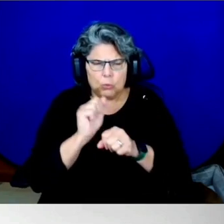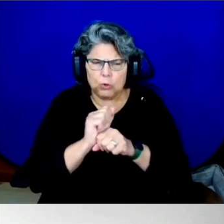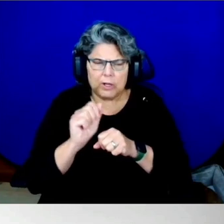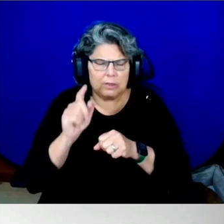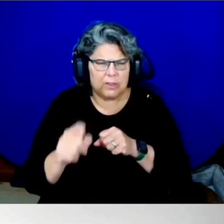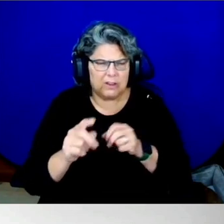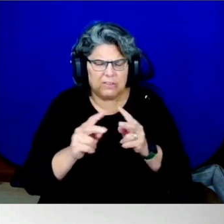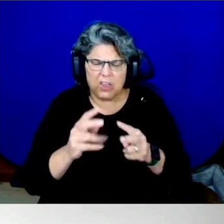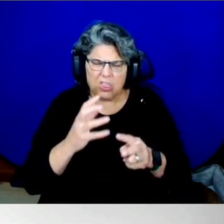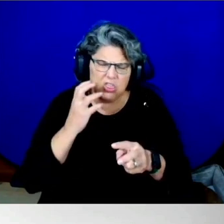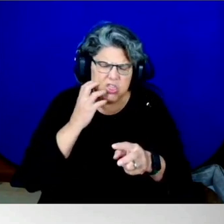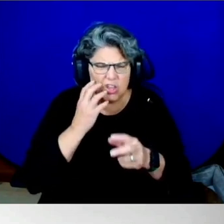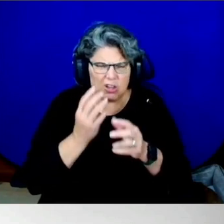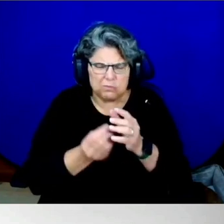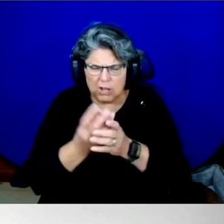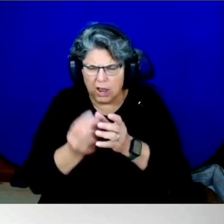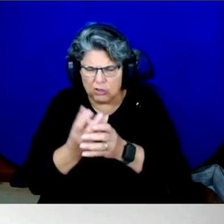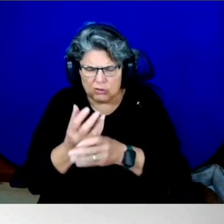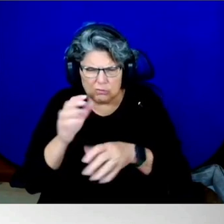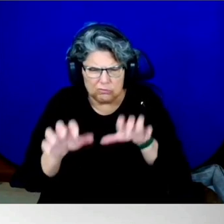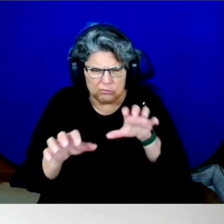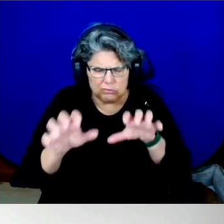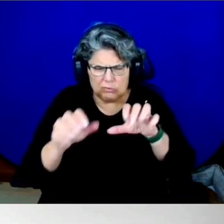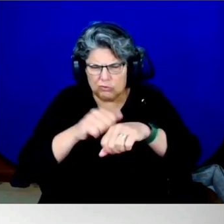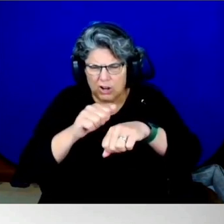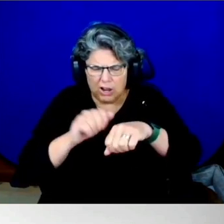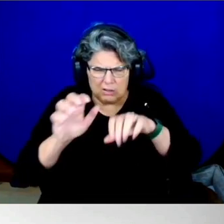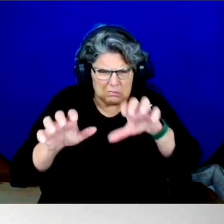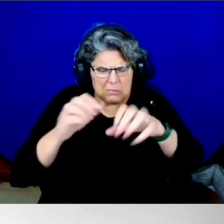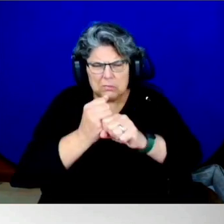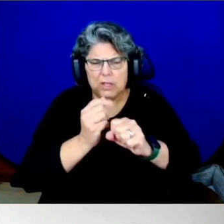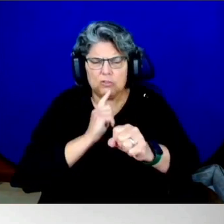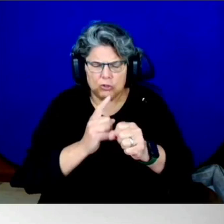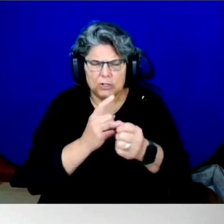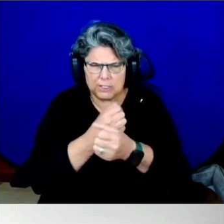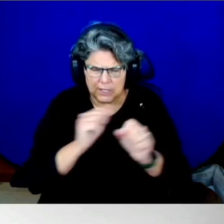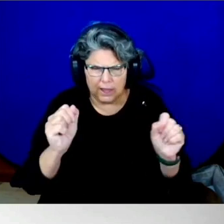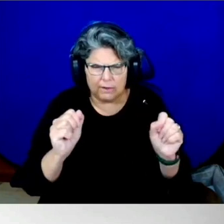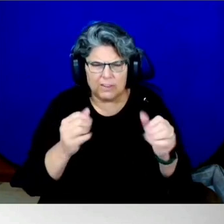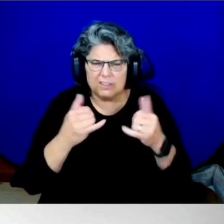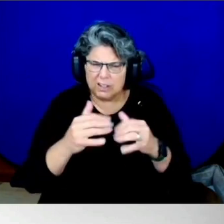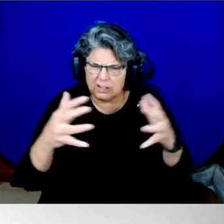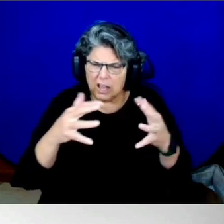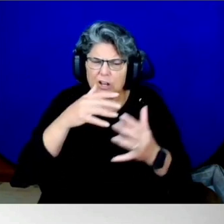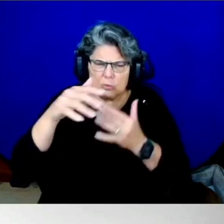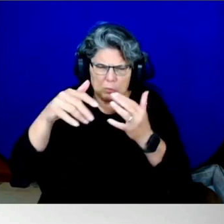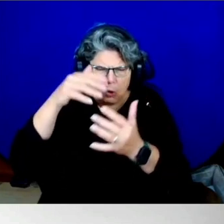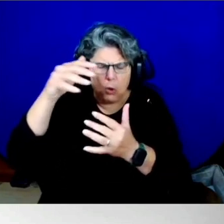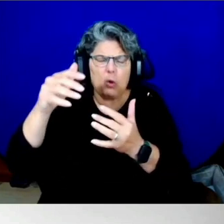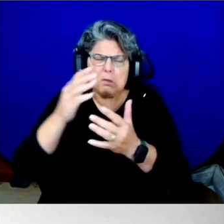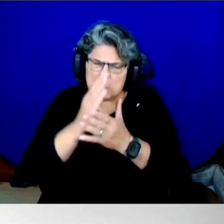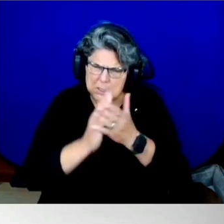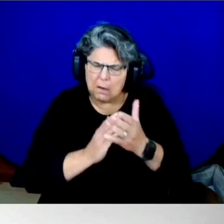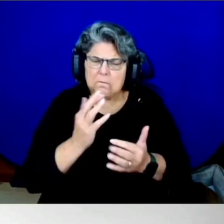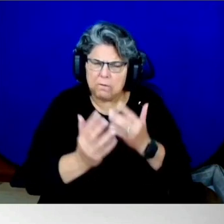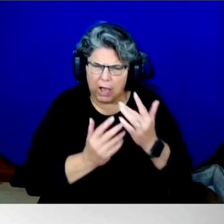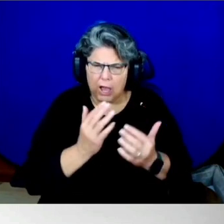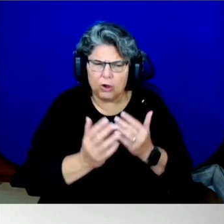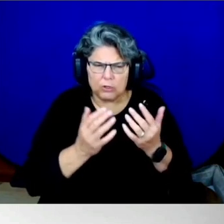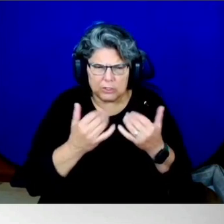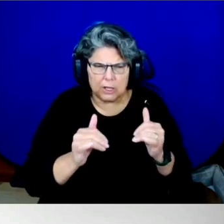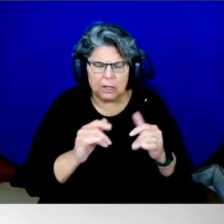to make sure that the fire holds where it's at. Still a lot of smoke being produced out of there and still some fire activity, but generally that area is looking